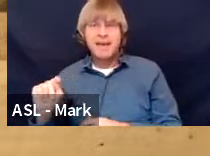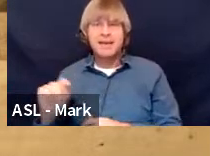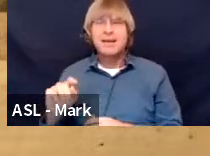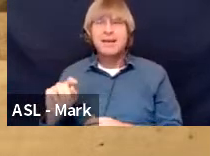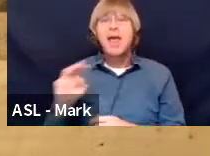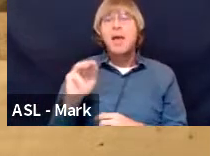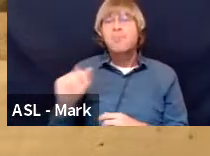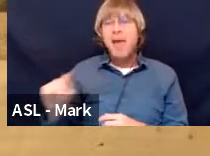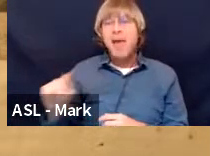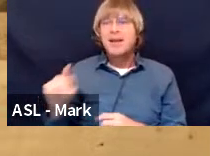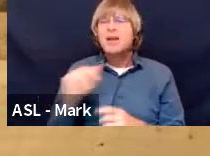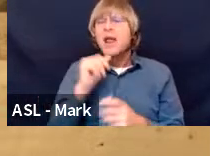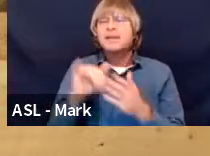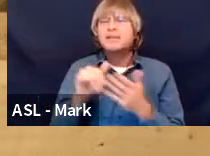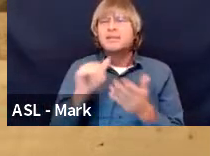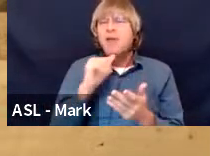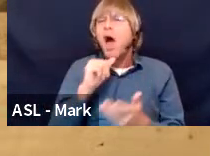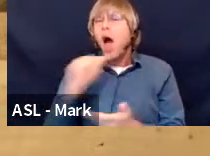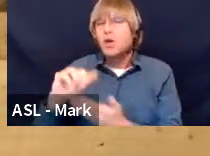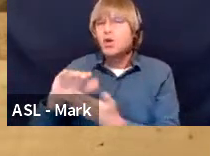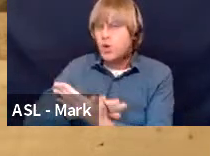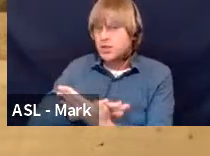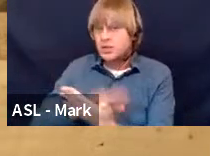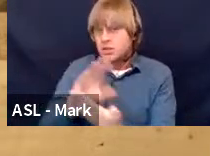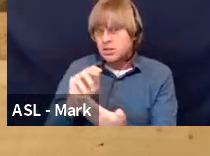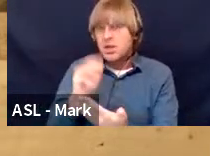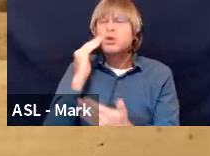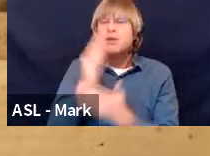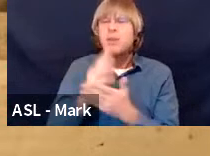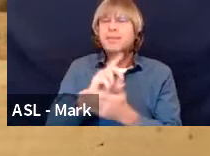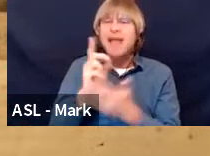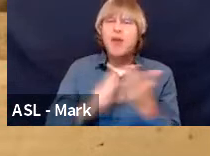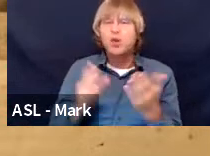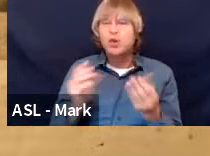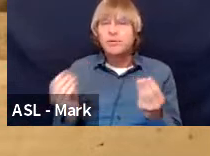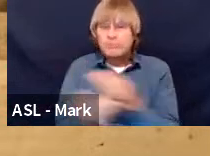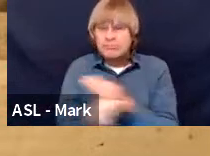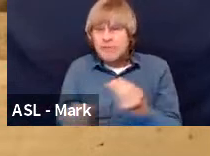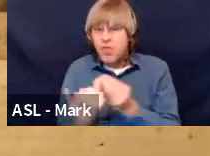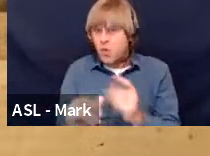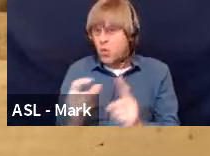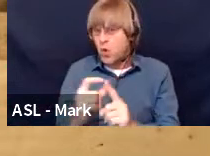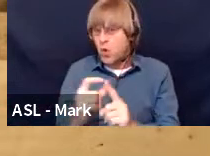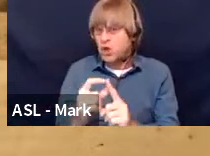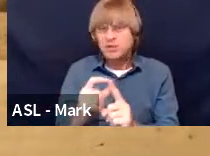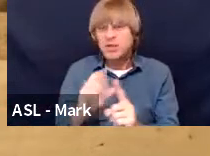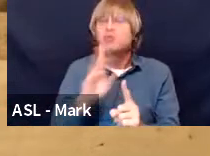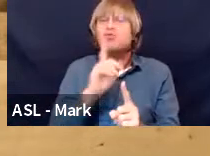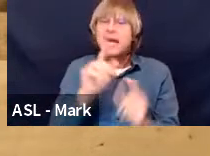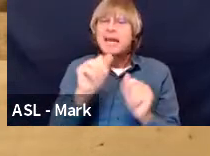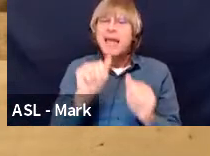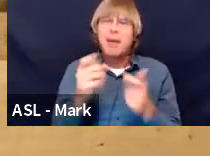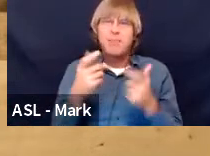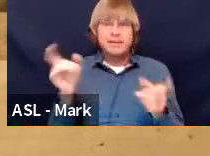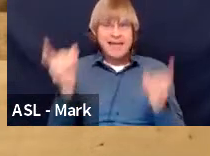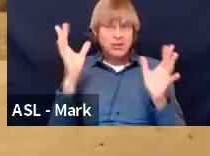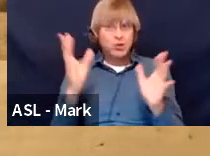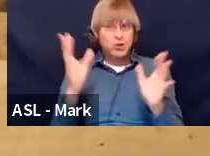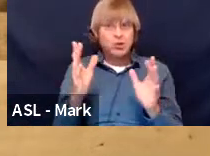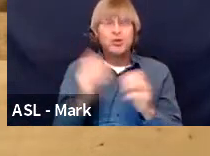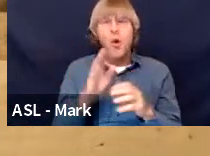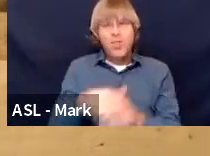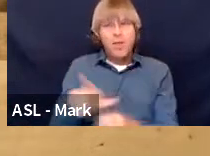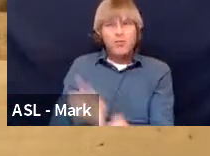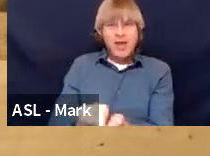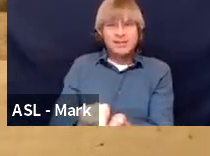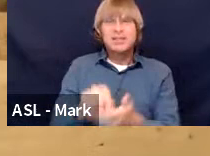Matte, not to be confused with uncoated. I know designers sometimes interchange these words, and really it could be a big disaster on press. So